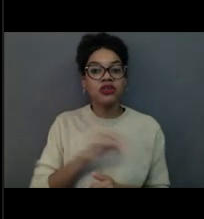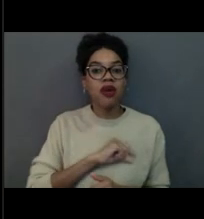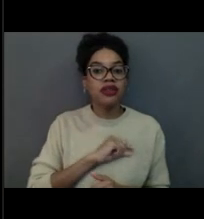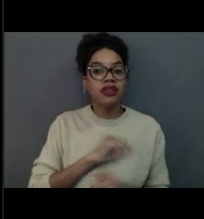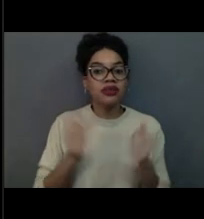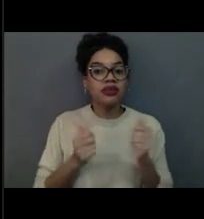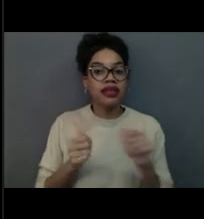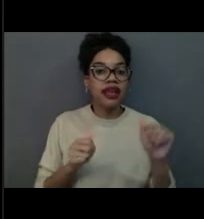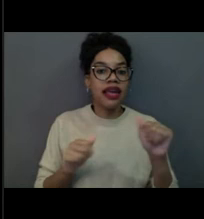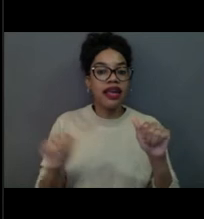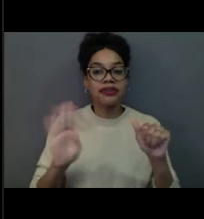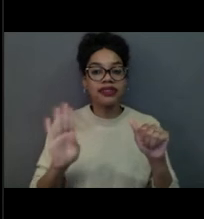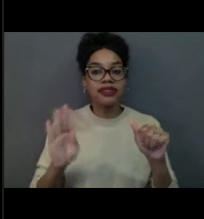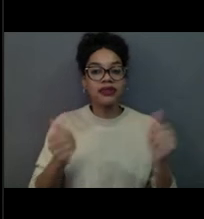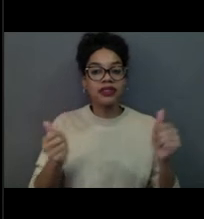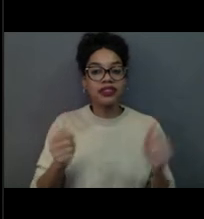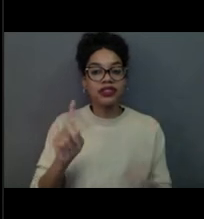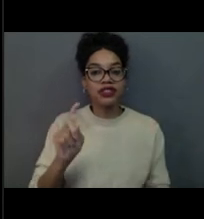B?